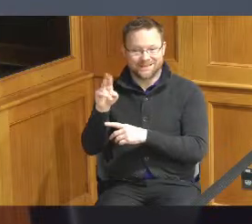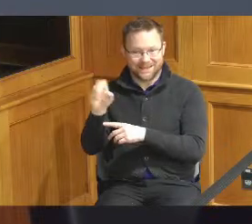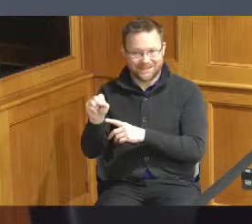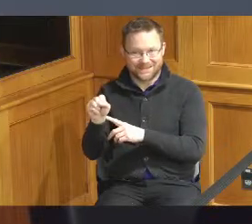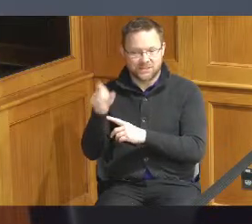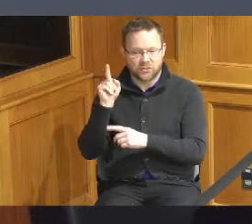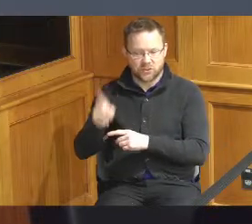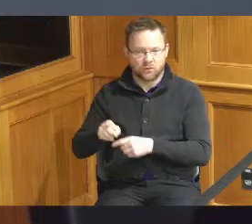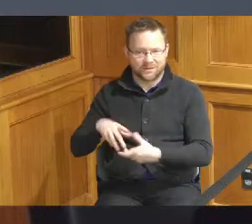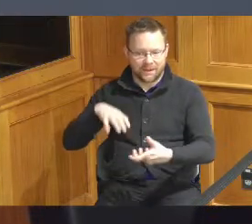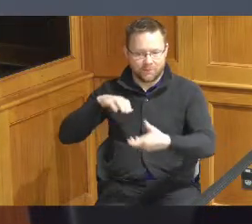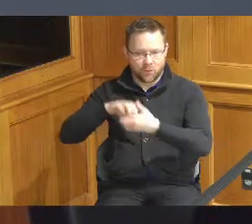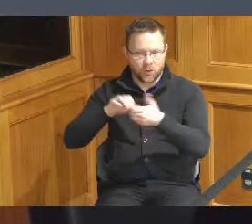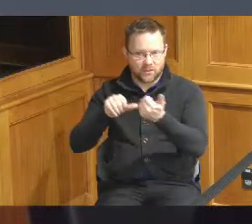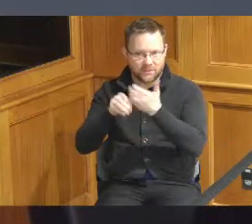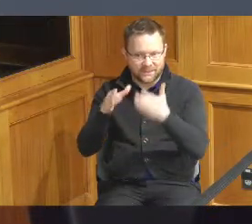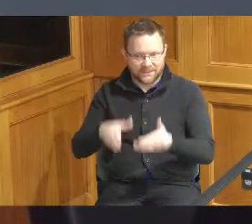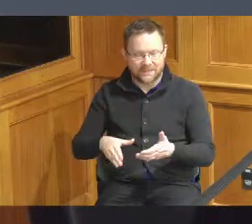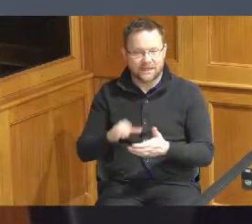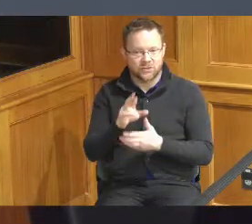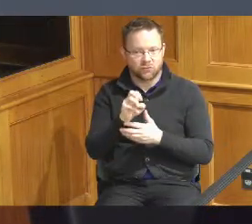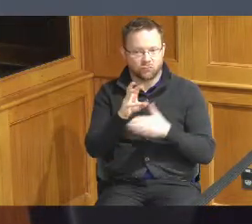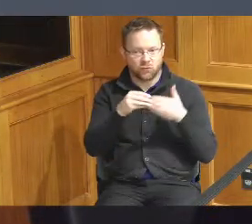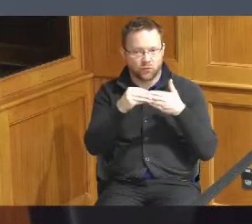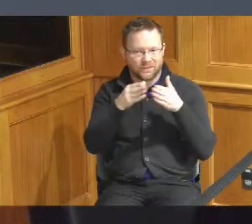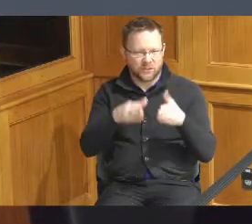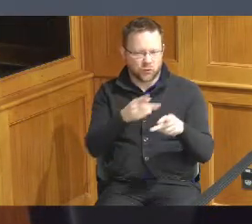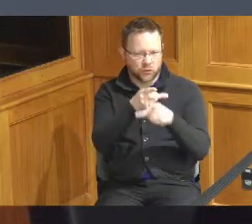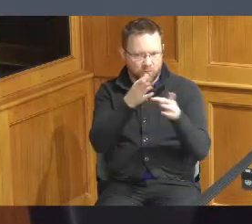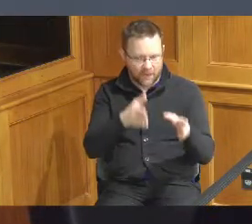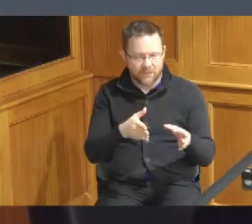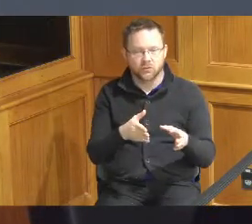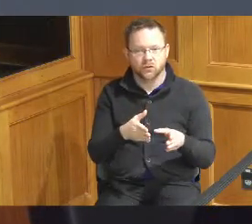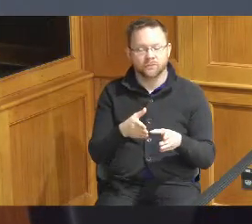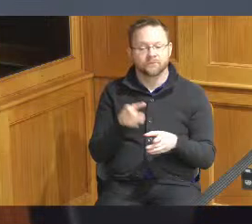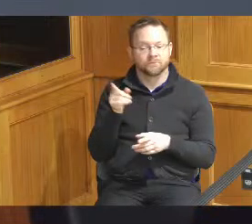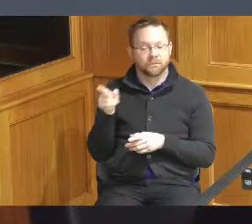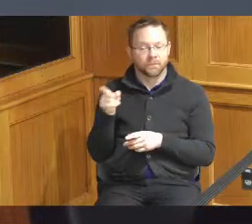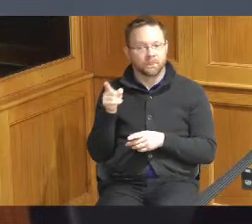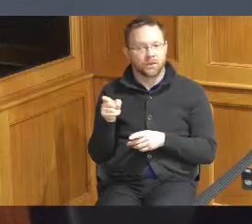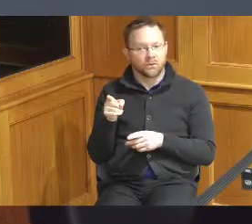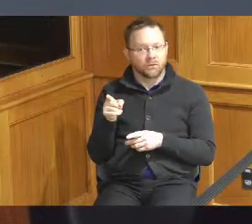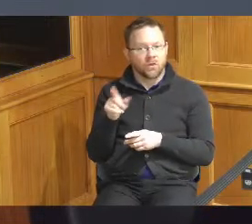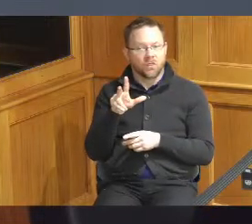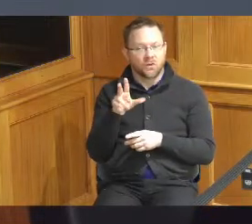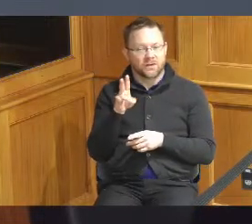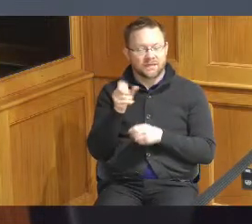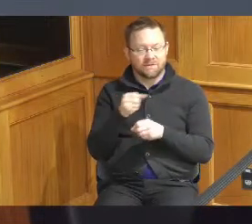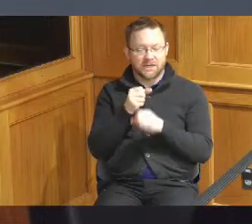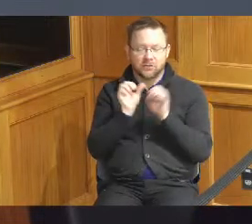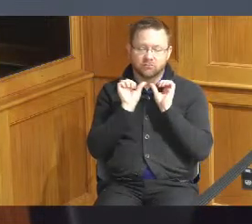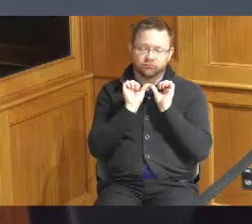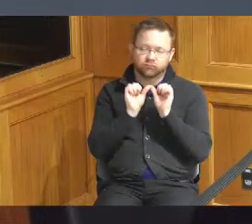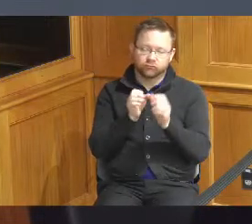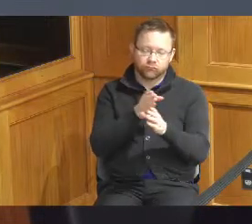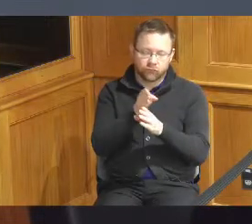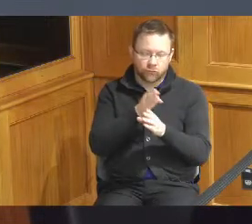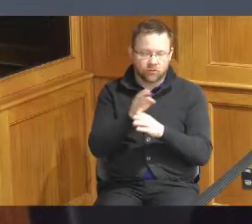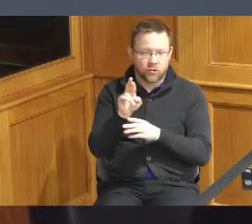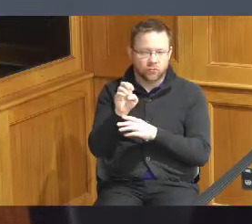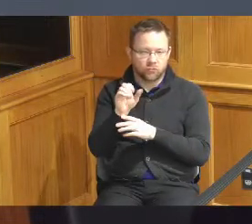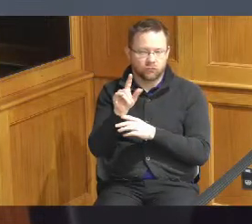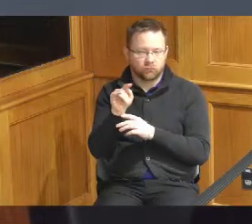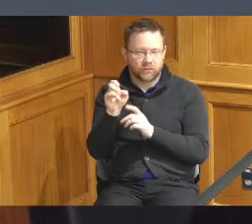partnership assistant and crew leader supervisor. And whereas Sheila has a 37-year career as a